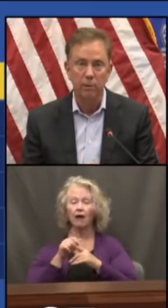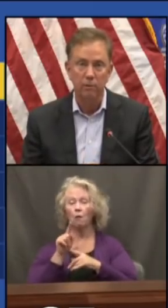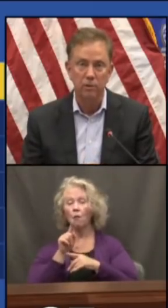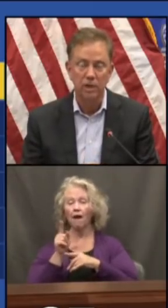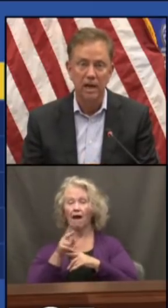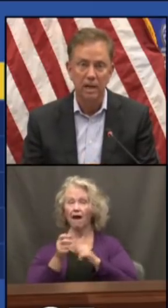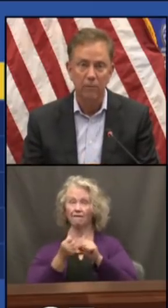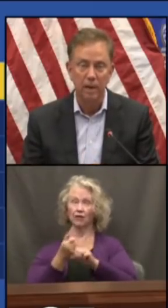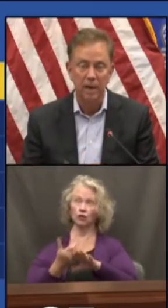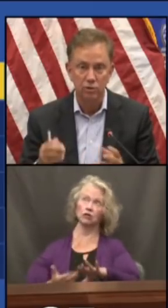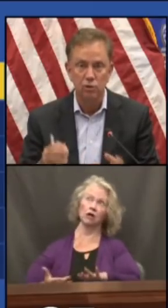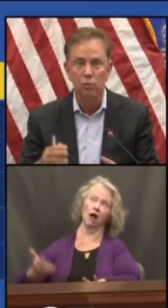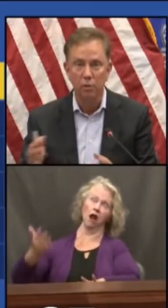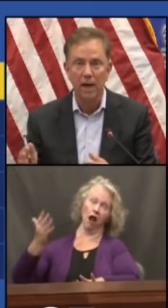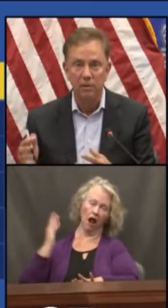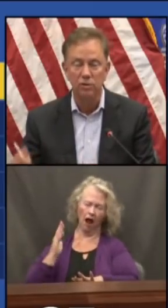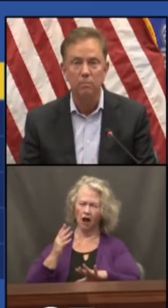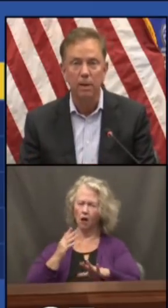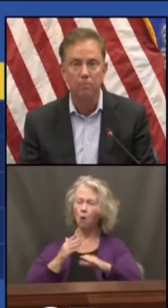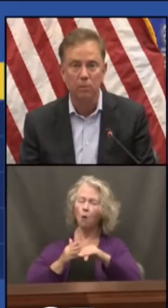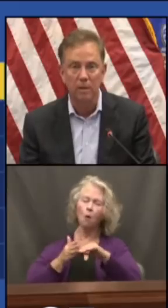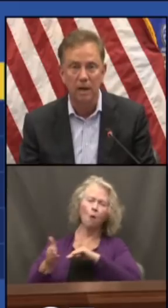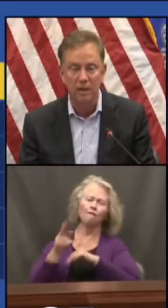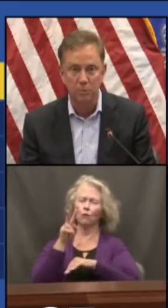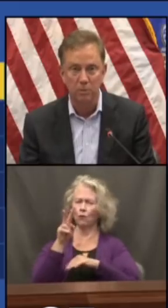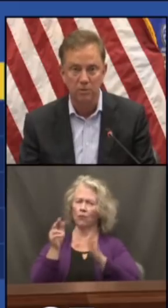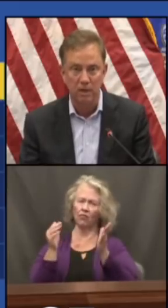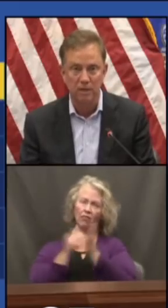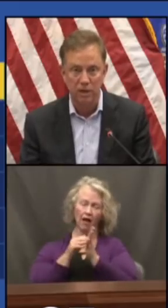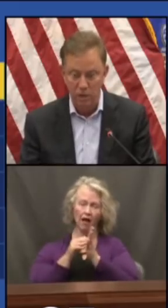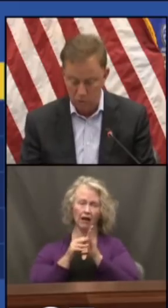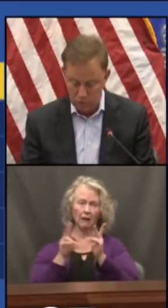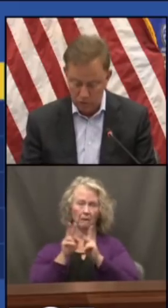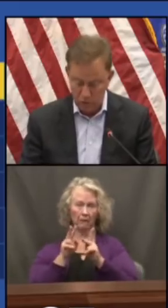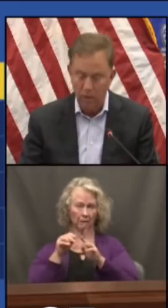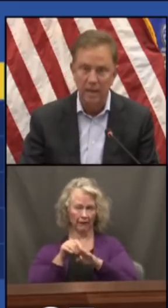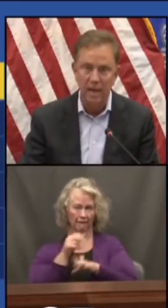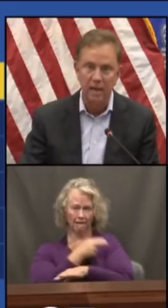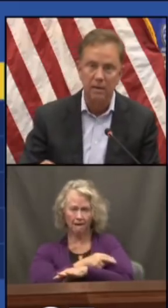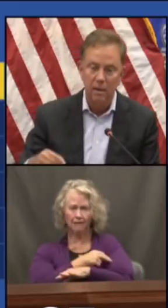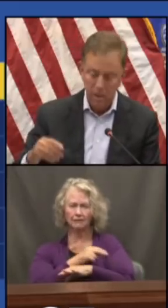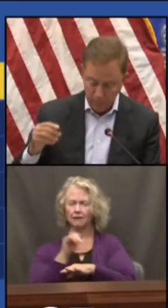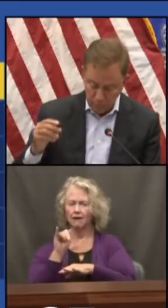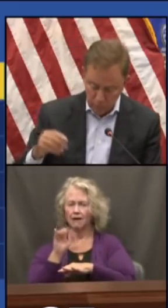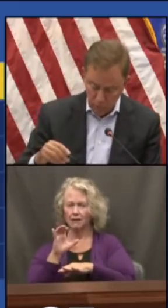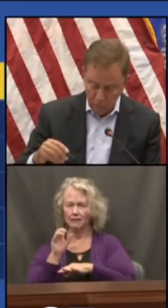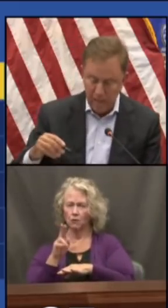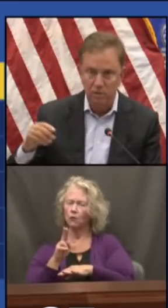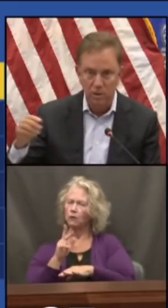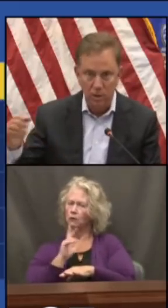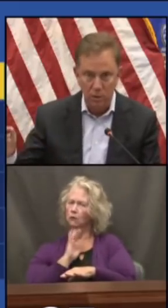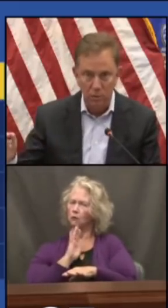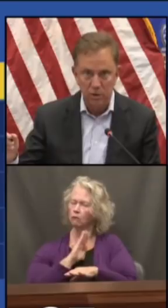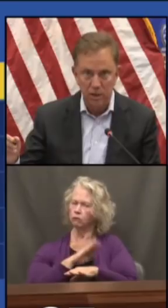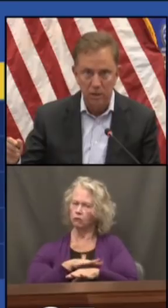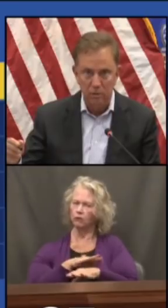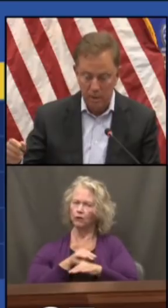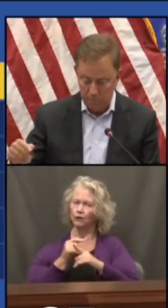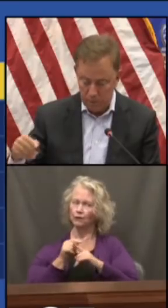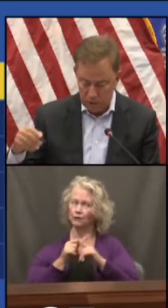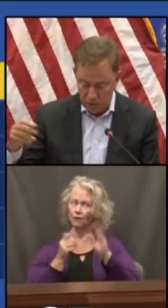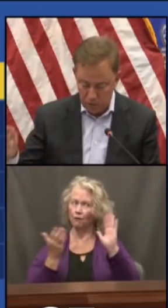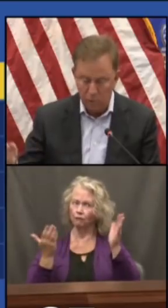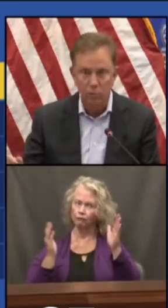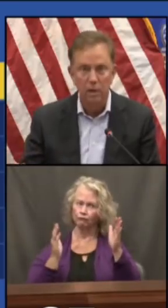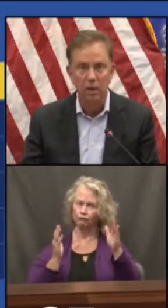ago when we first got hit, we had 2,000 people in the hospitals and ICUs. So again, from 2,000 to 1,300